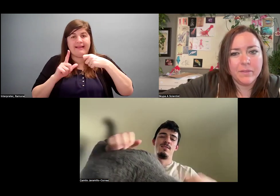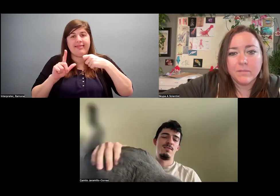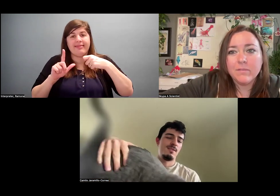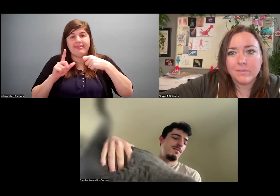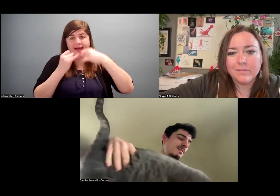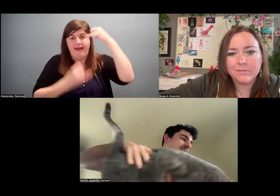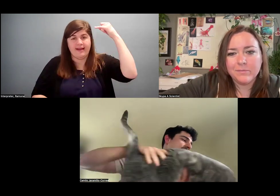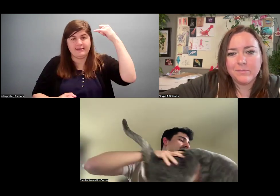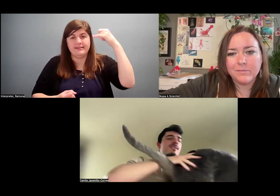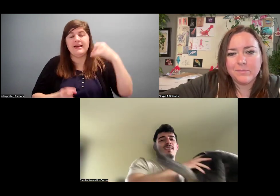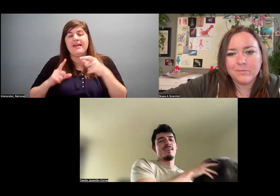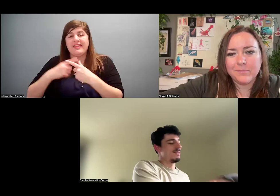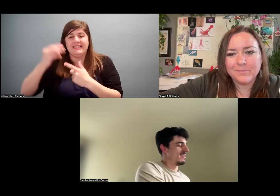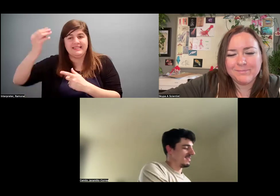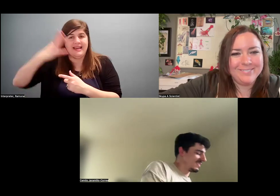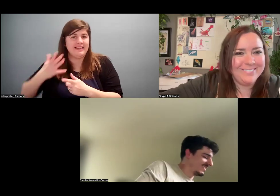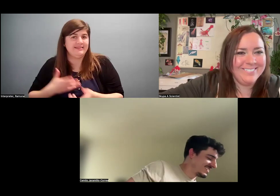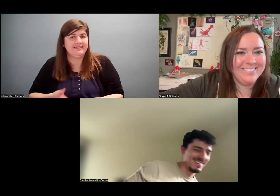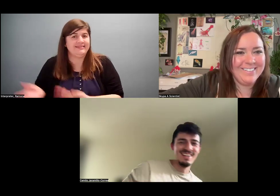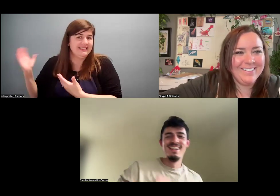here. Let me get the guess again out.